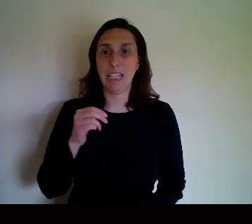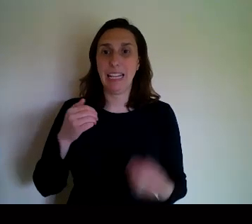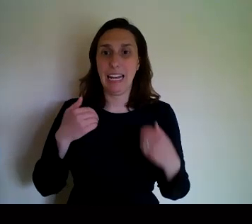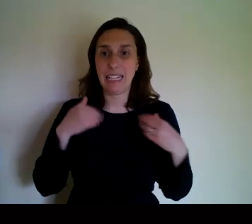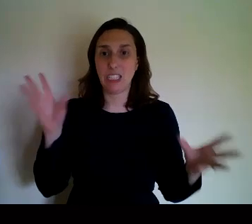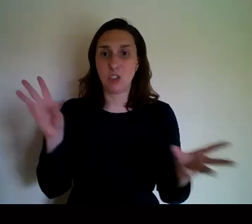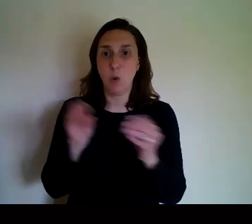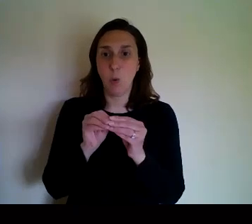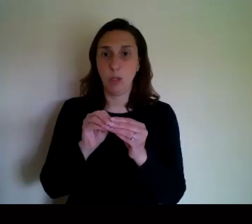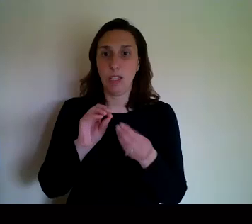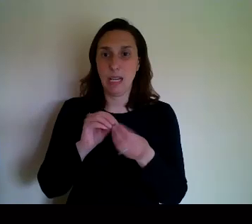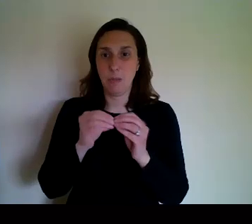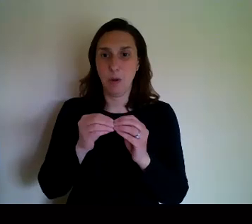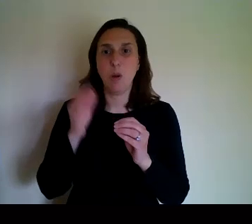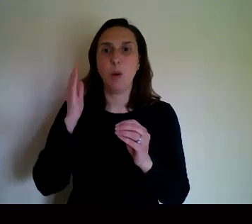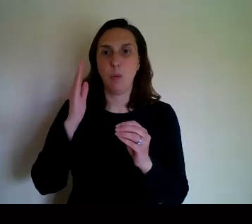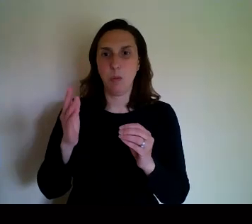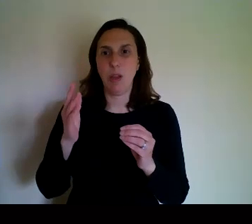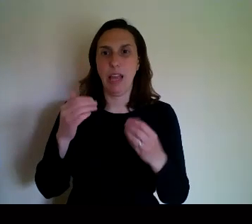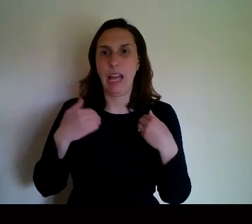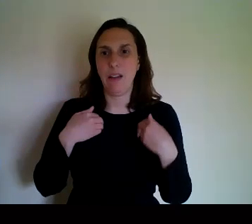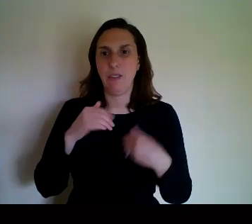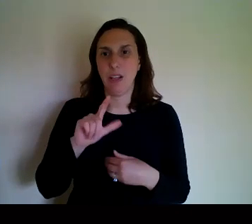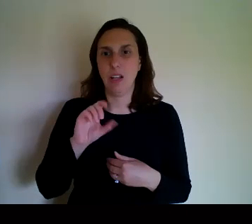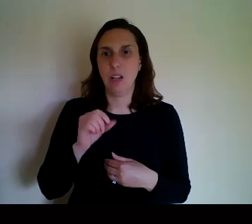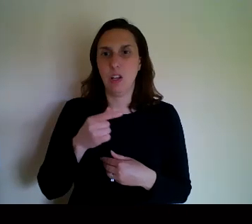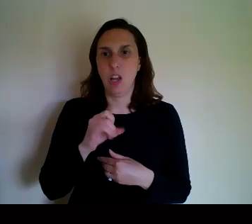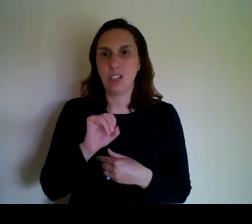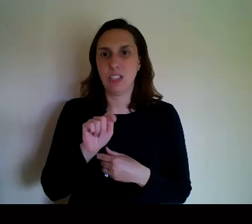model. There's some carrying capacity.